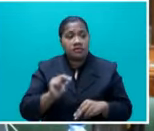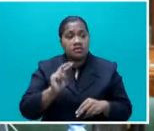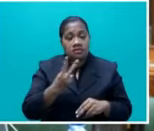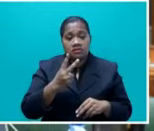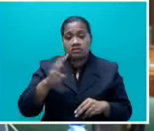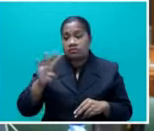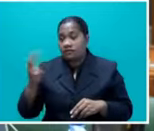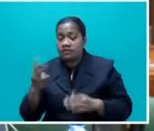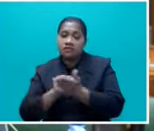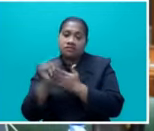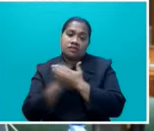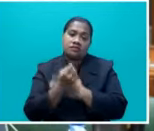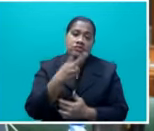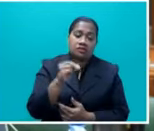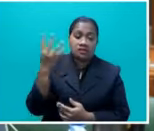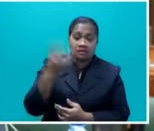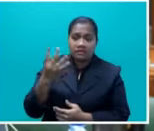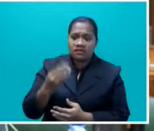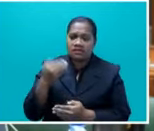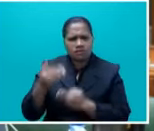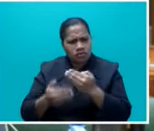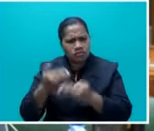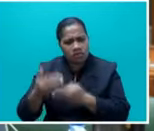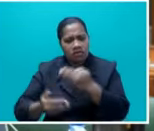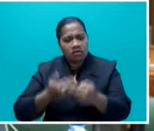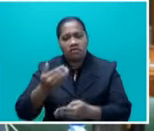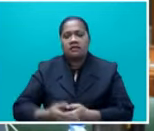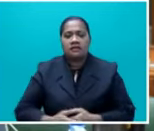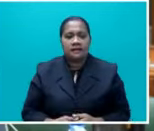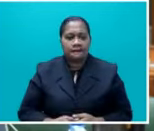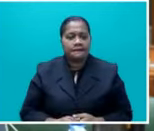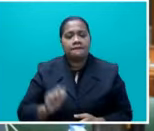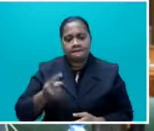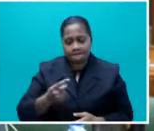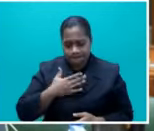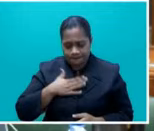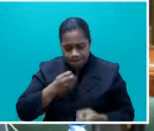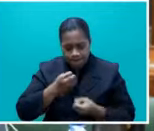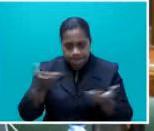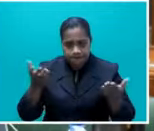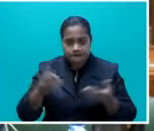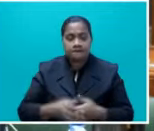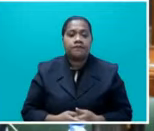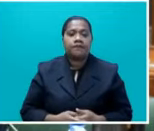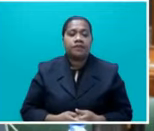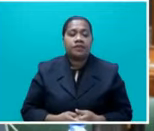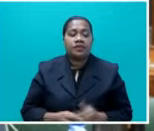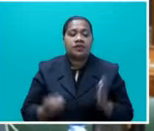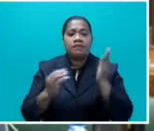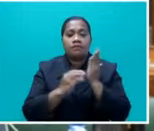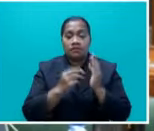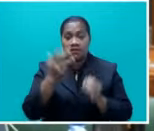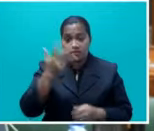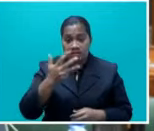September 2015, and it goes on, Mr. Speaker, Madam Speaker, sir. But let me refer to paragraph 19.